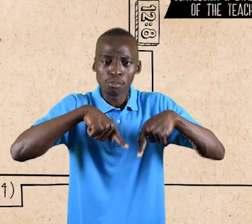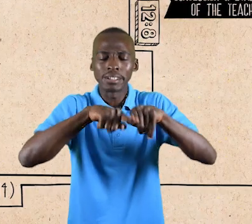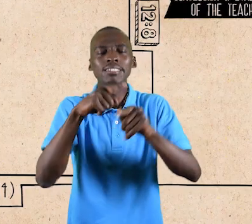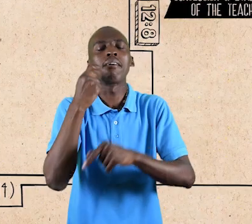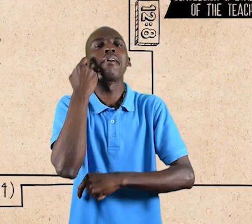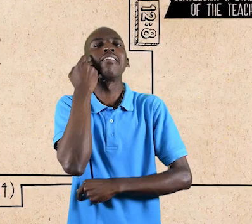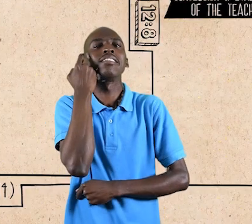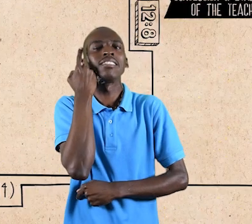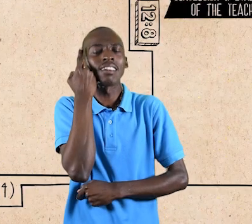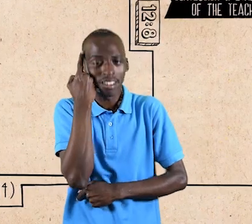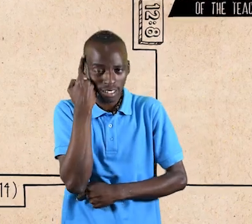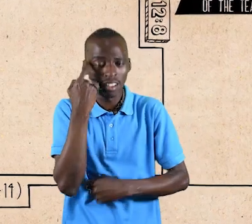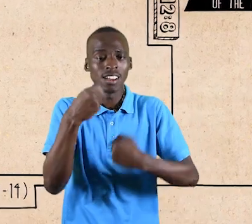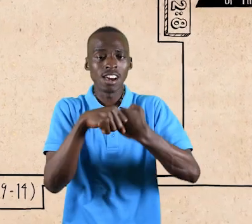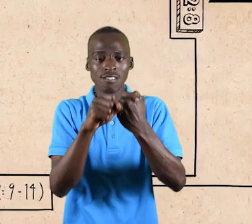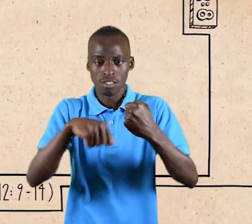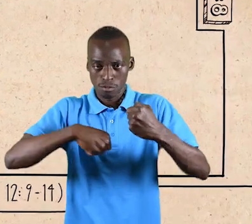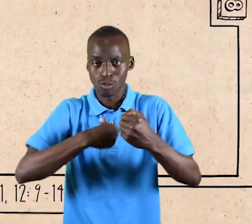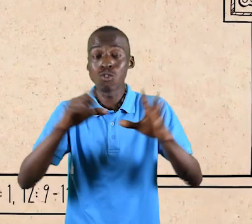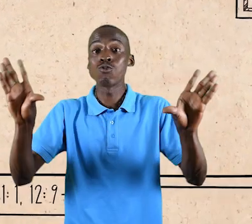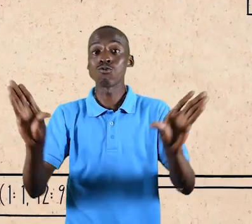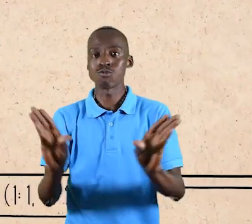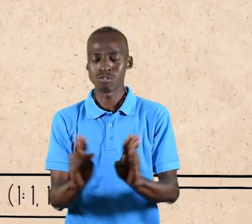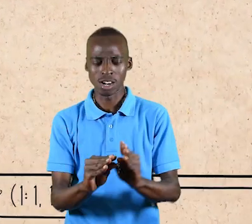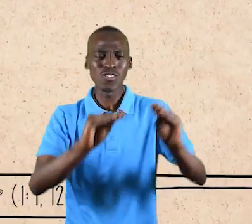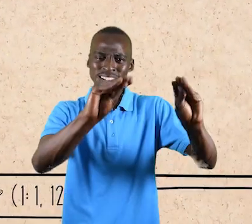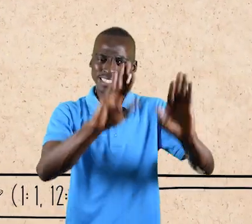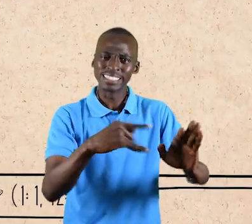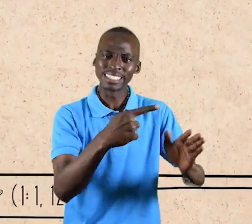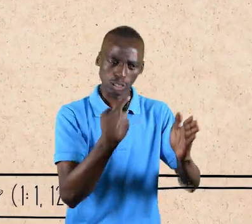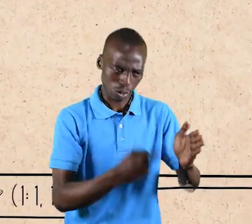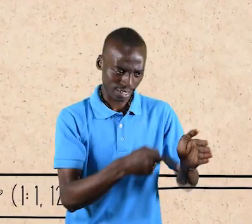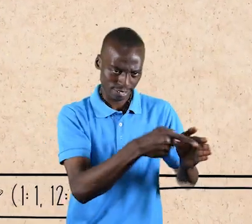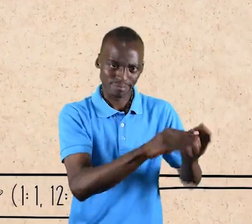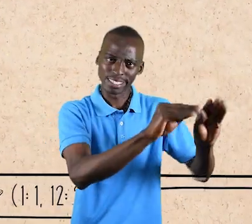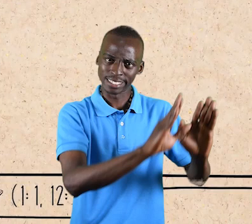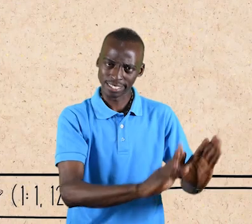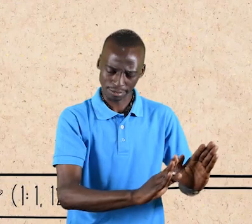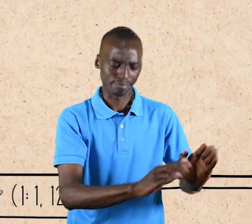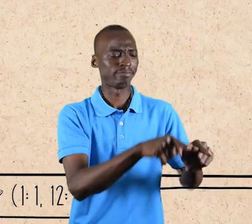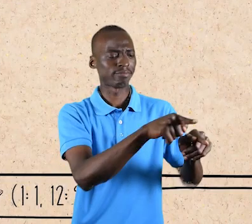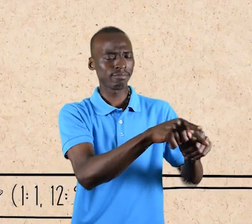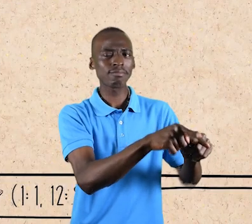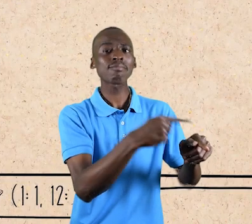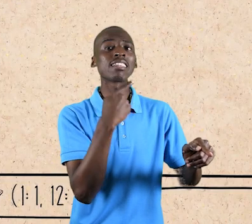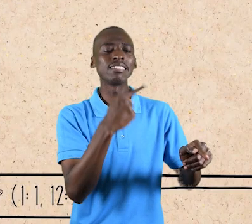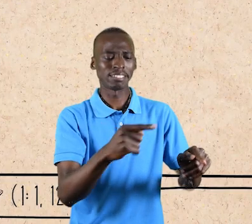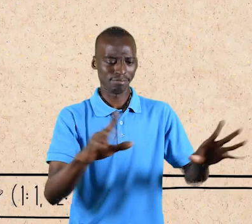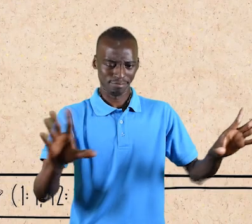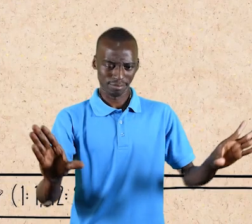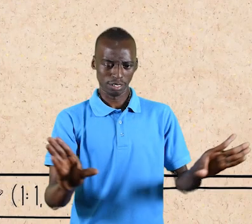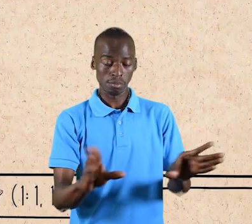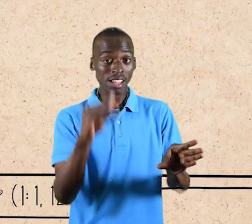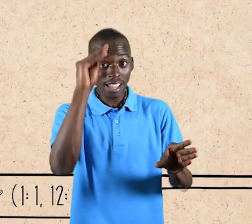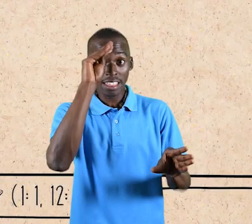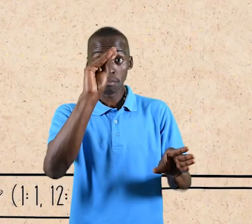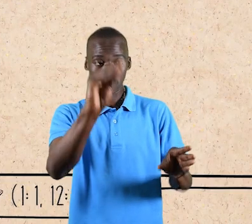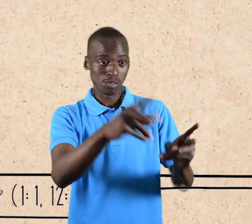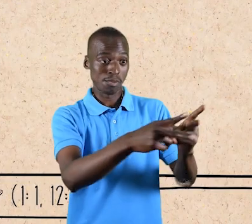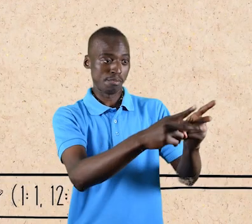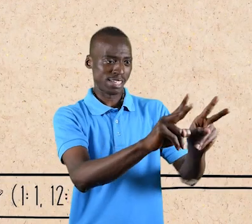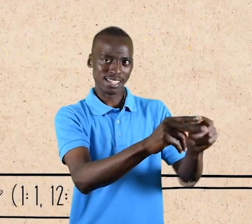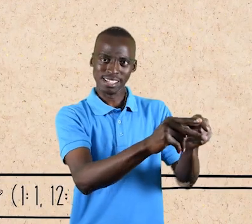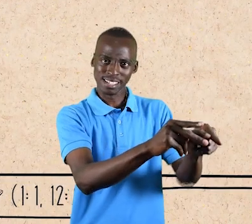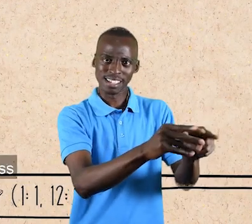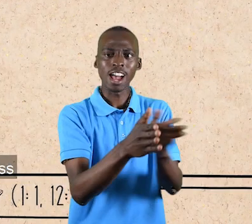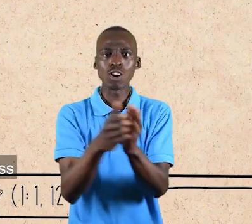it and form our own conclusion. So what does the teacher have to say? Well, the author summarizes the teacher's basic message at the beginning and right